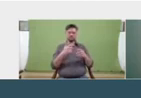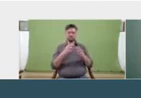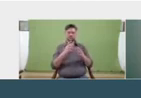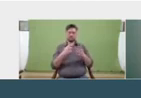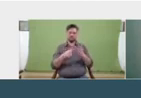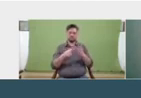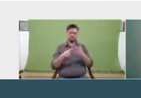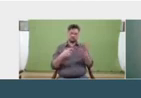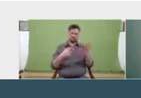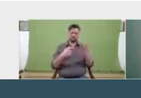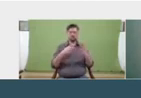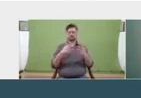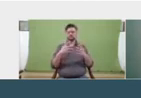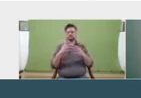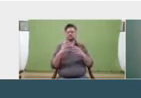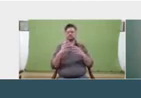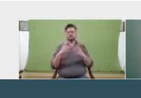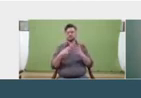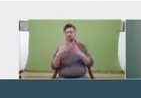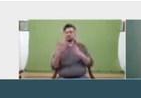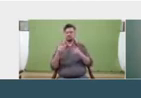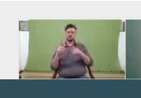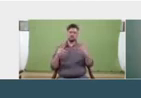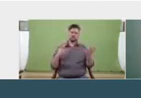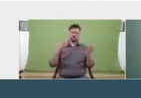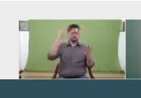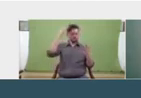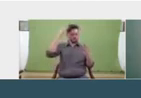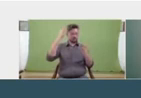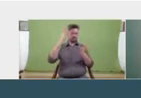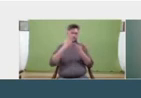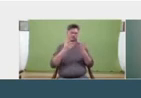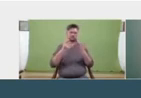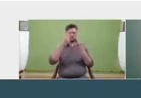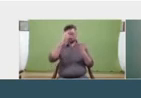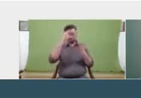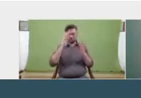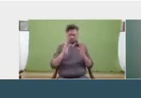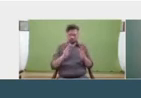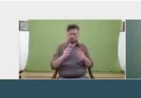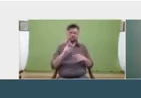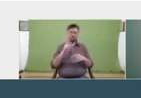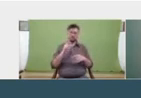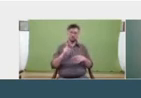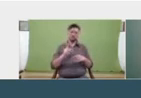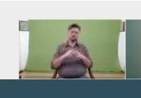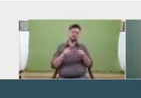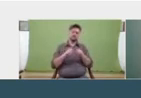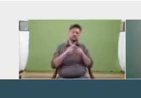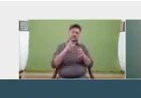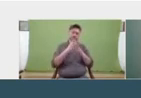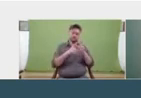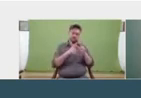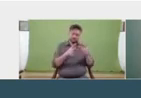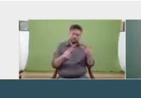hemisphere now uh the effect that you have on sign language are different so if your left hemisphere is